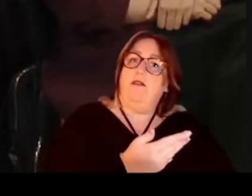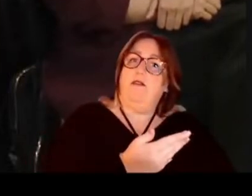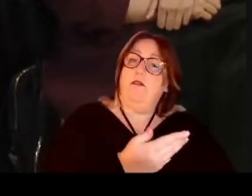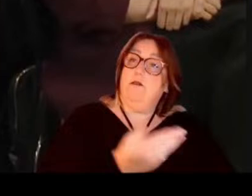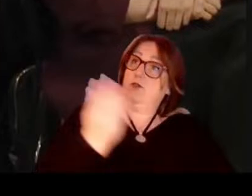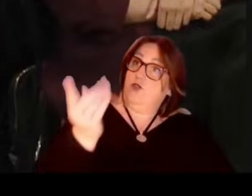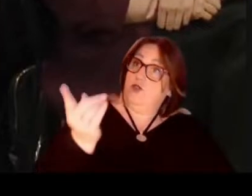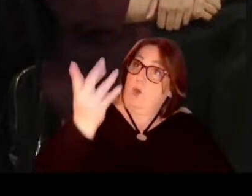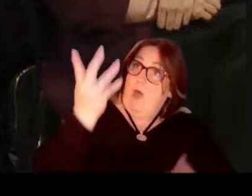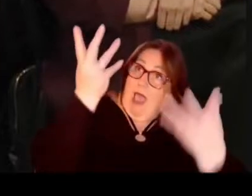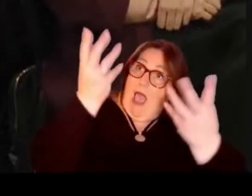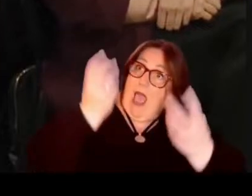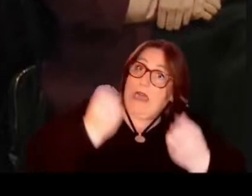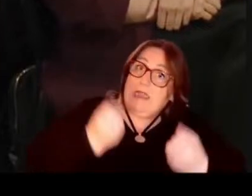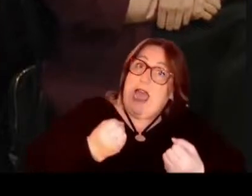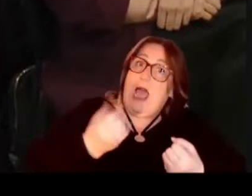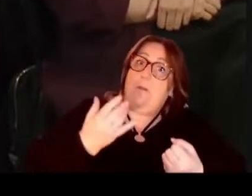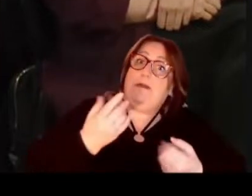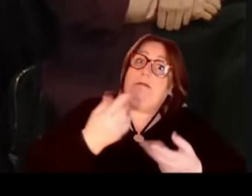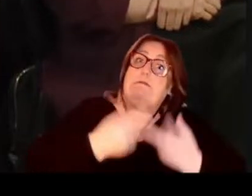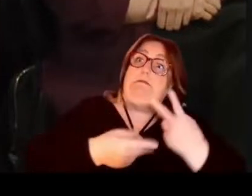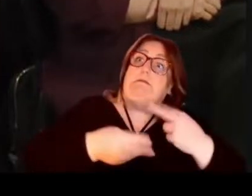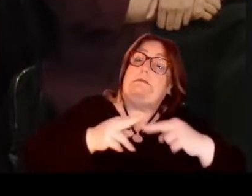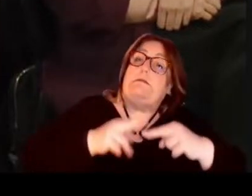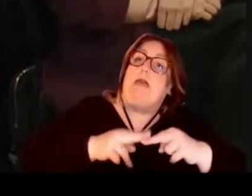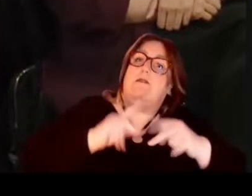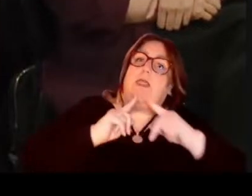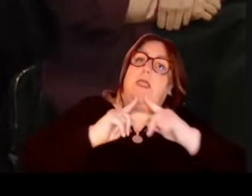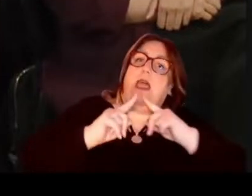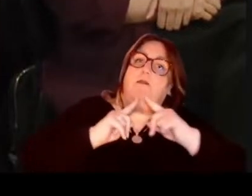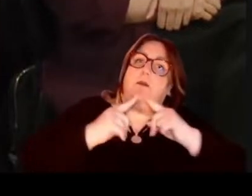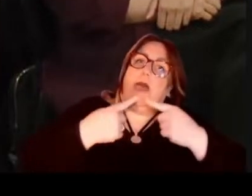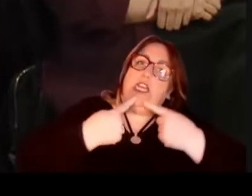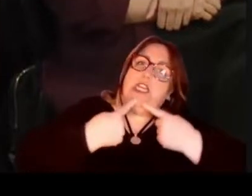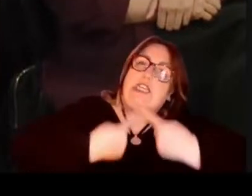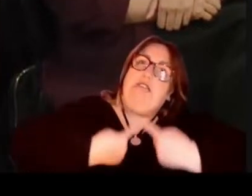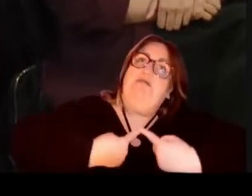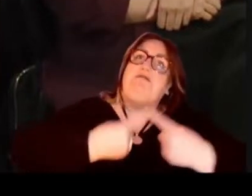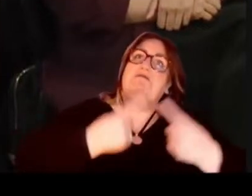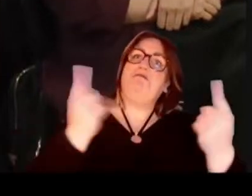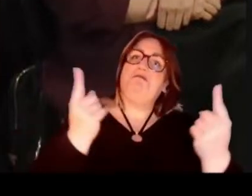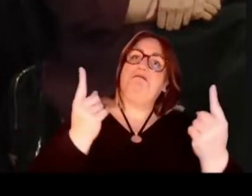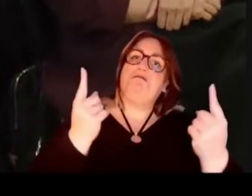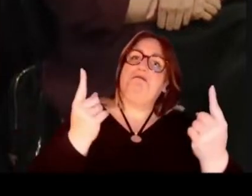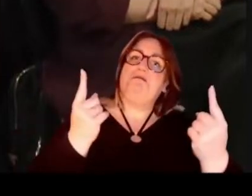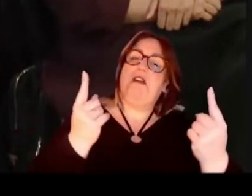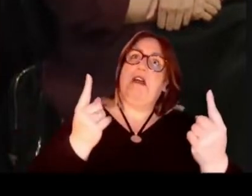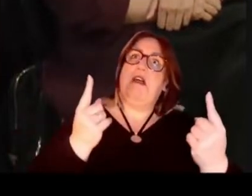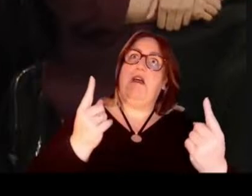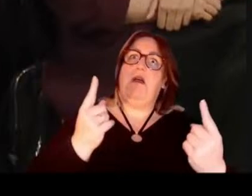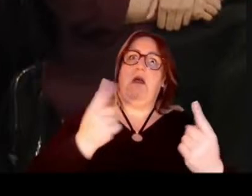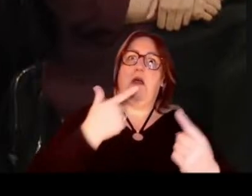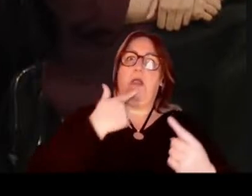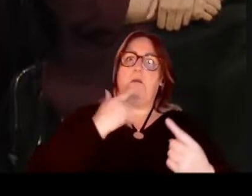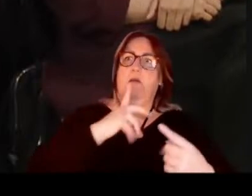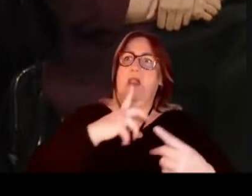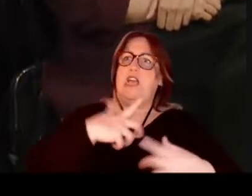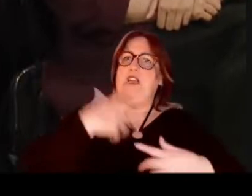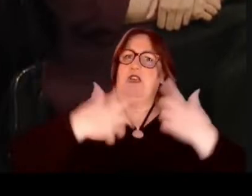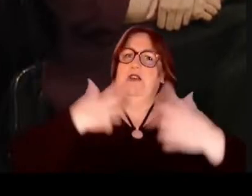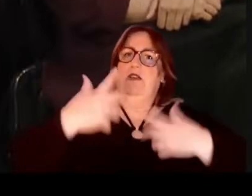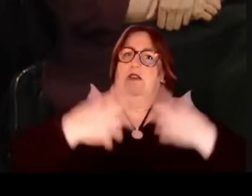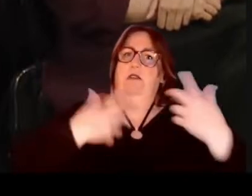have provoked further outrage by the public, so you withheld information? Is that true? And do